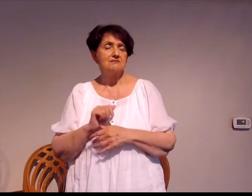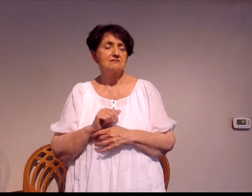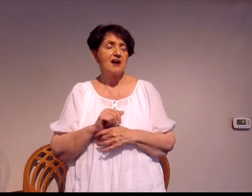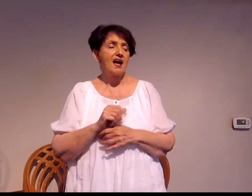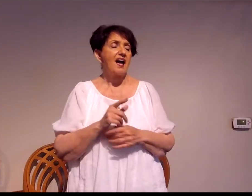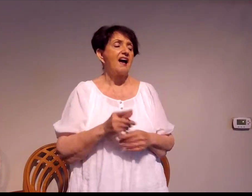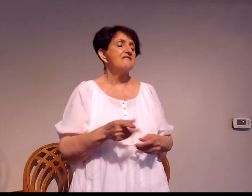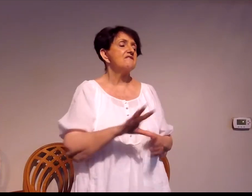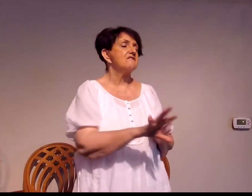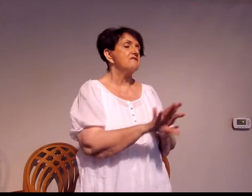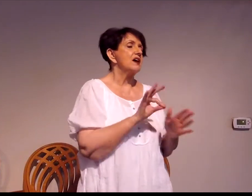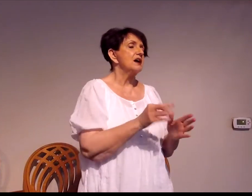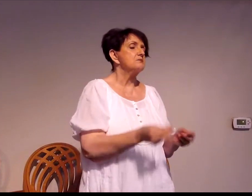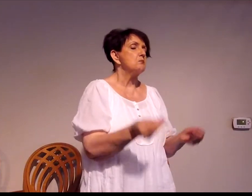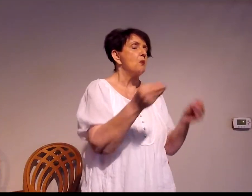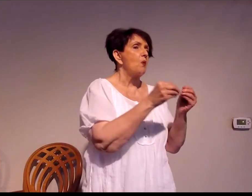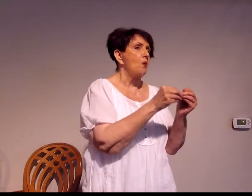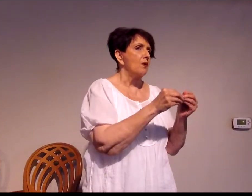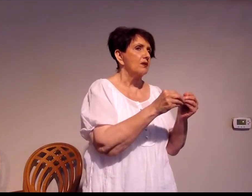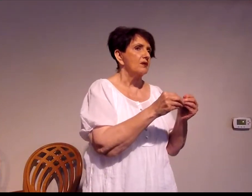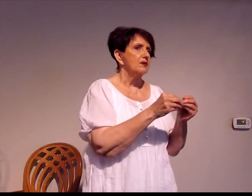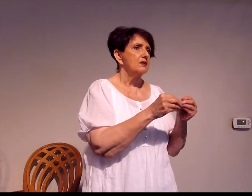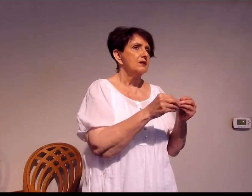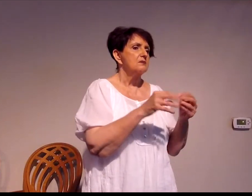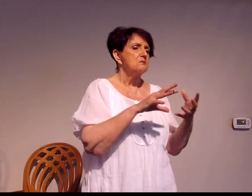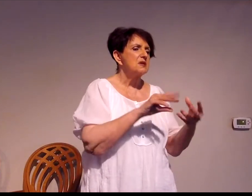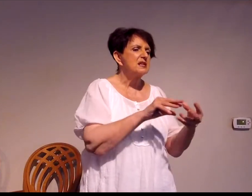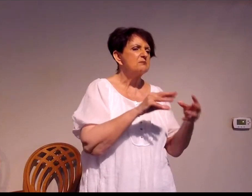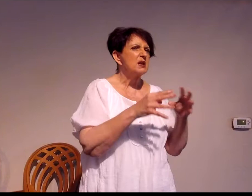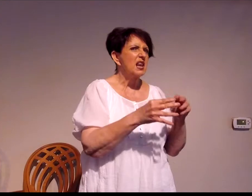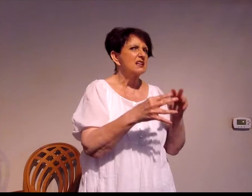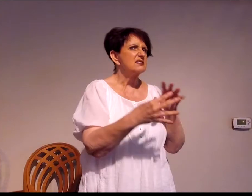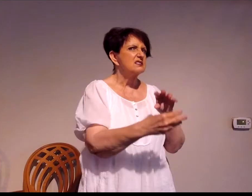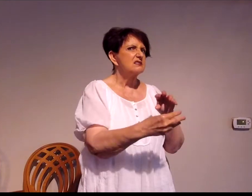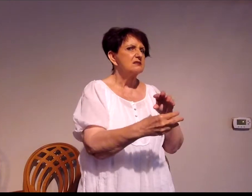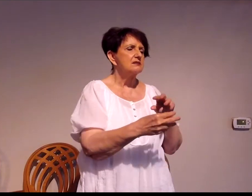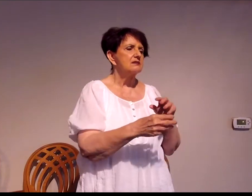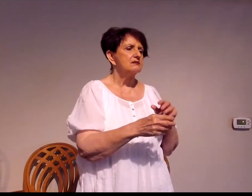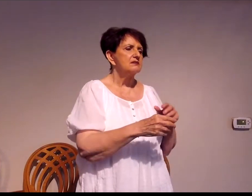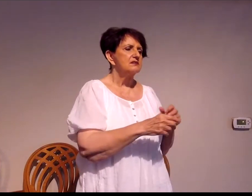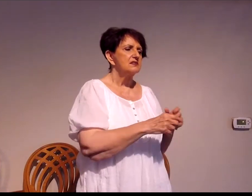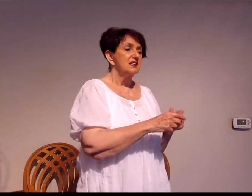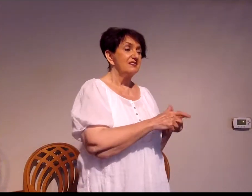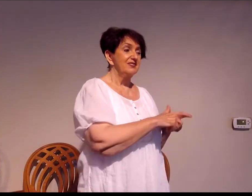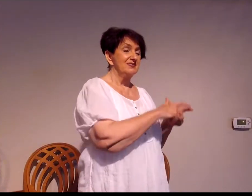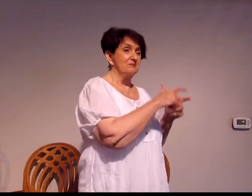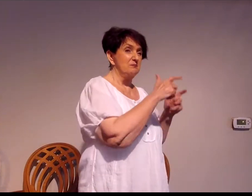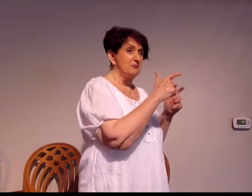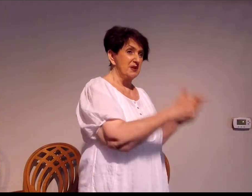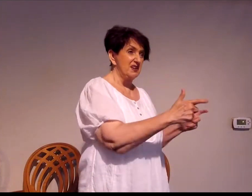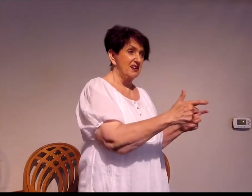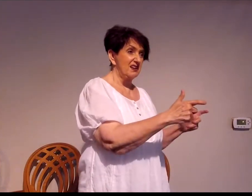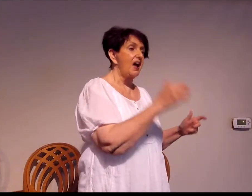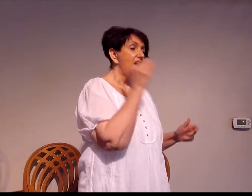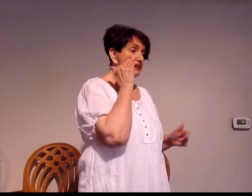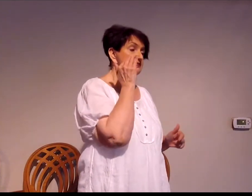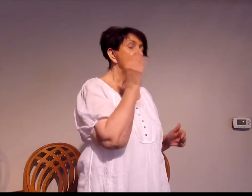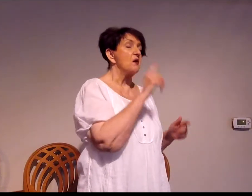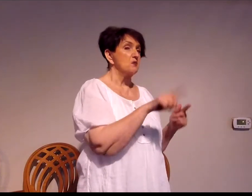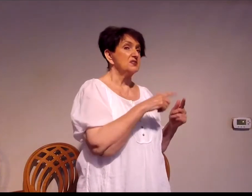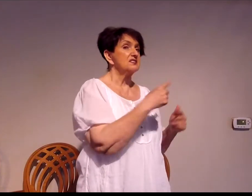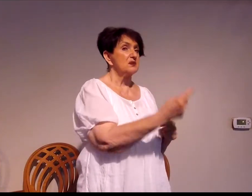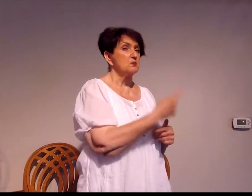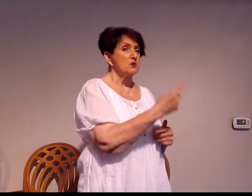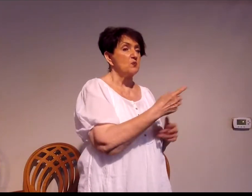subtle. Manipulation. Big boulders, I can tell when someone's trying to manipulate, or honestly,